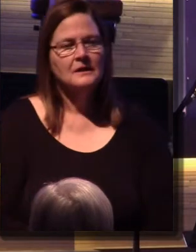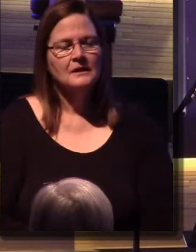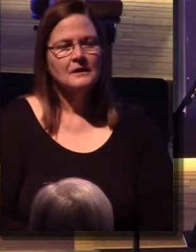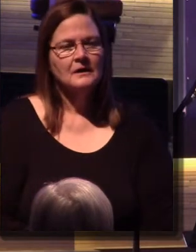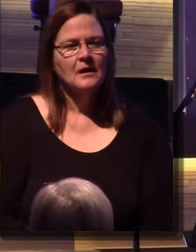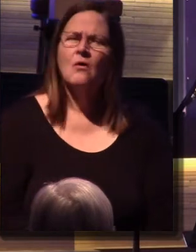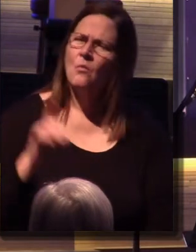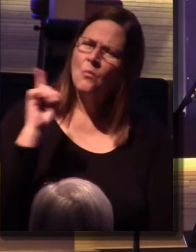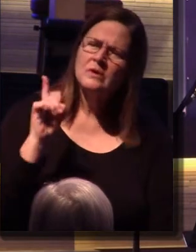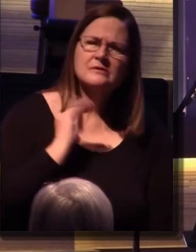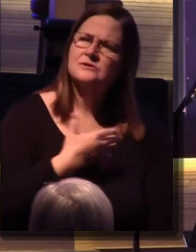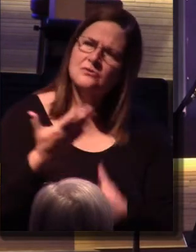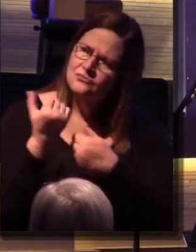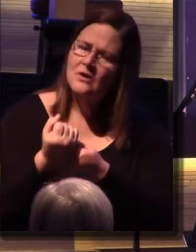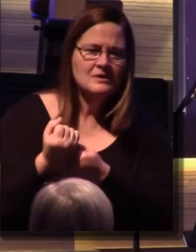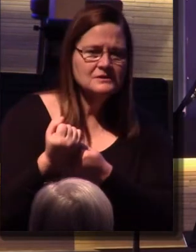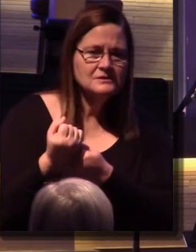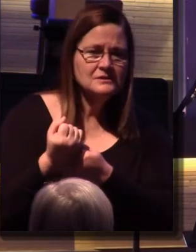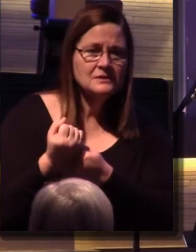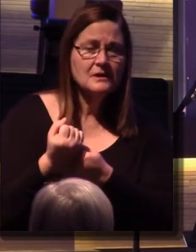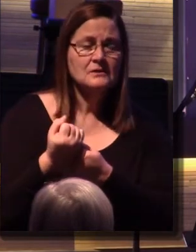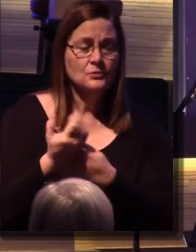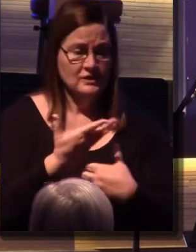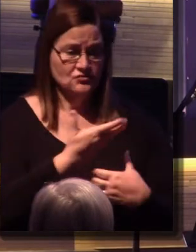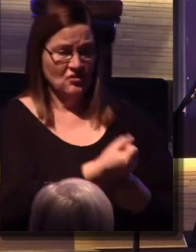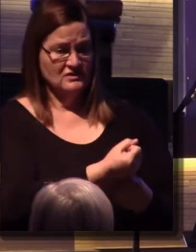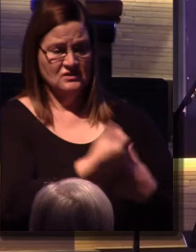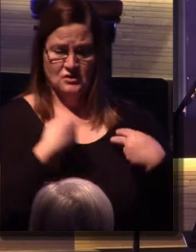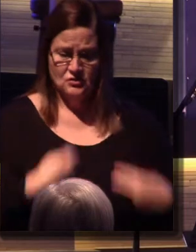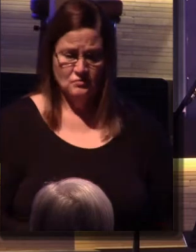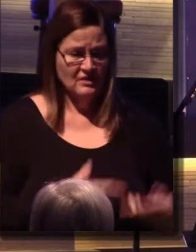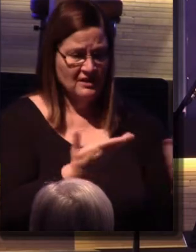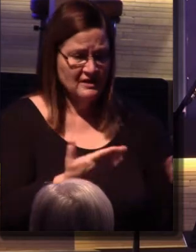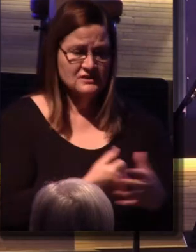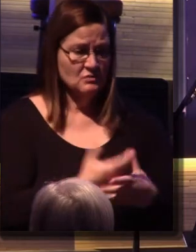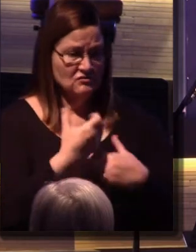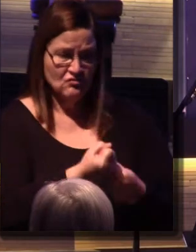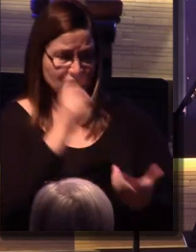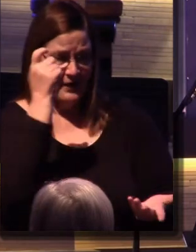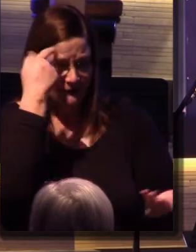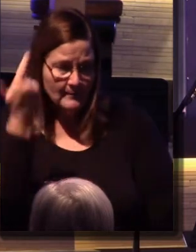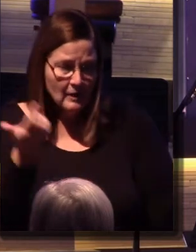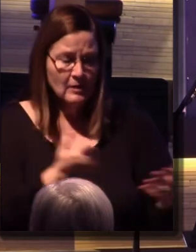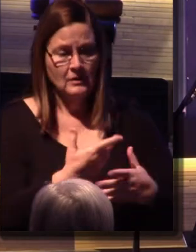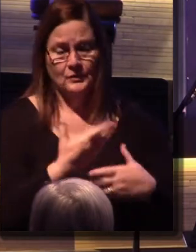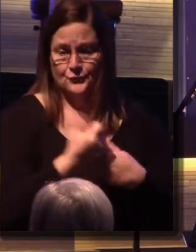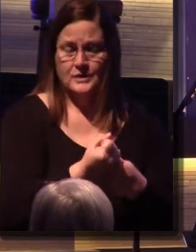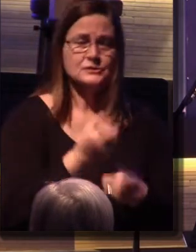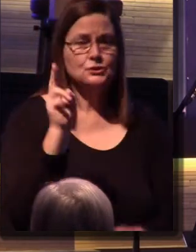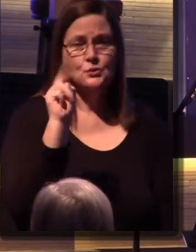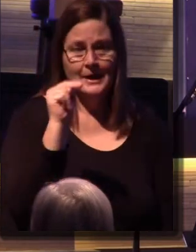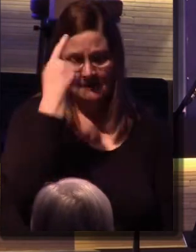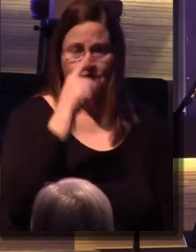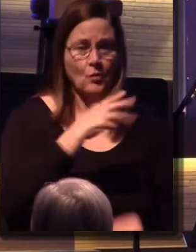are we sowing to? Where is our trust? Where is our confidence? Is it in human institutions? Is it in the government? Is it in